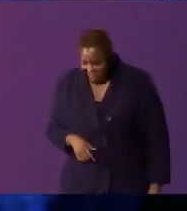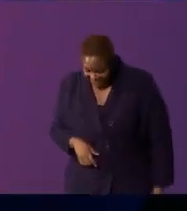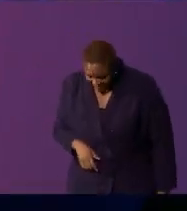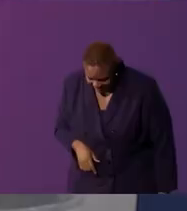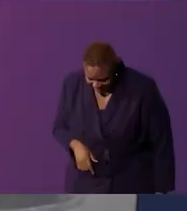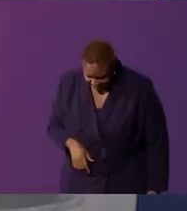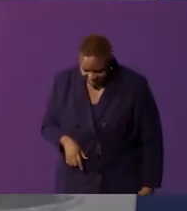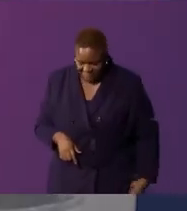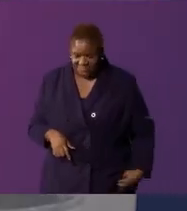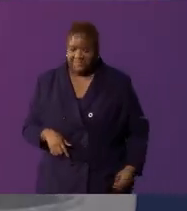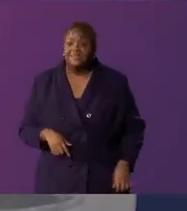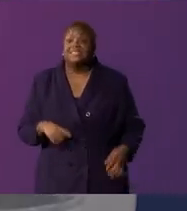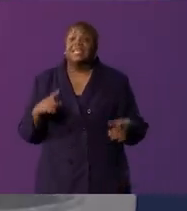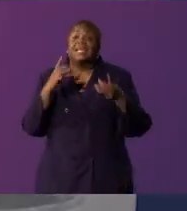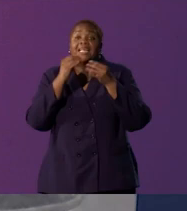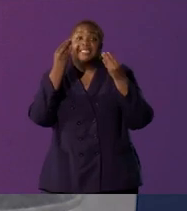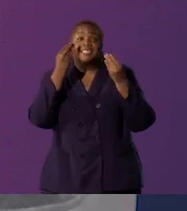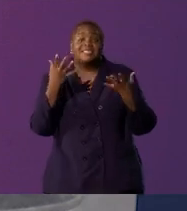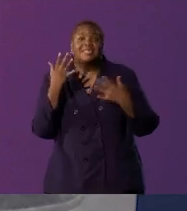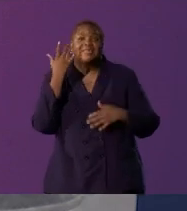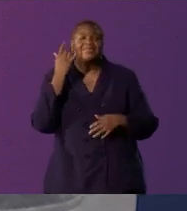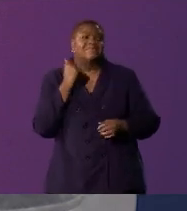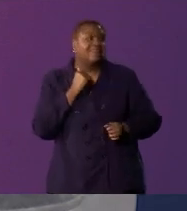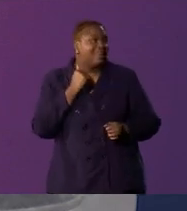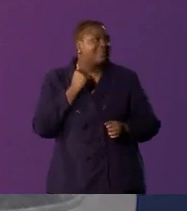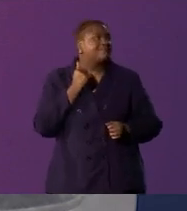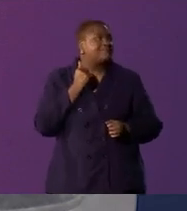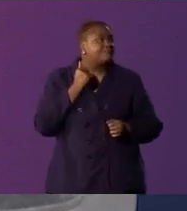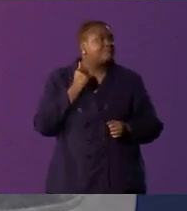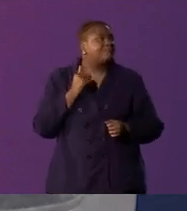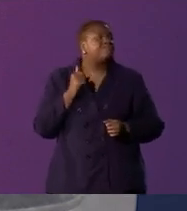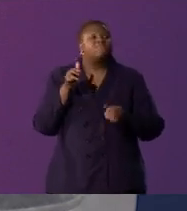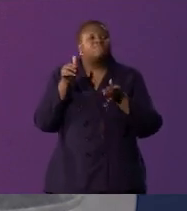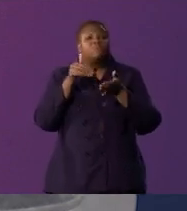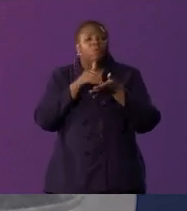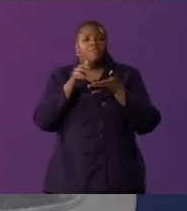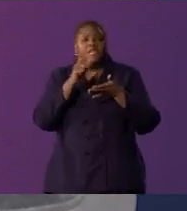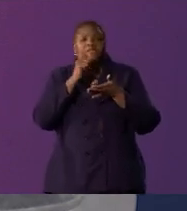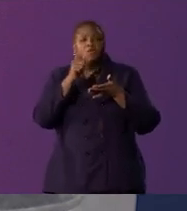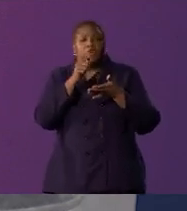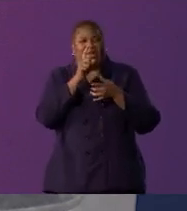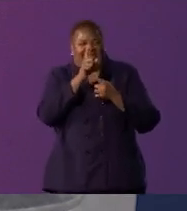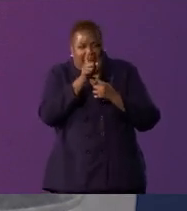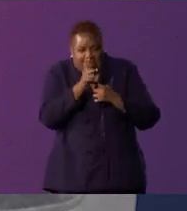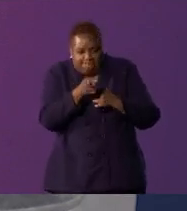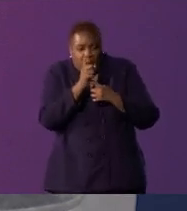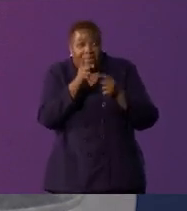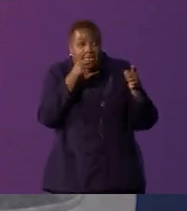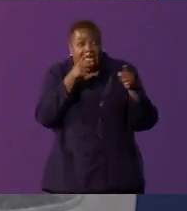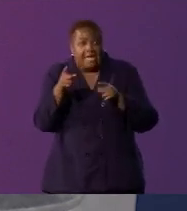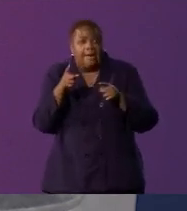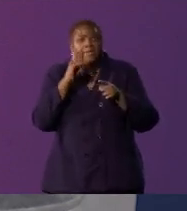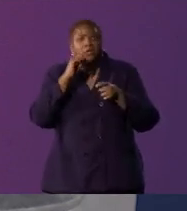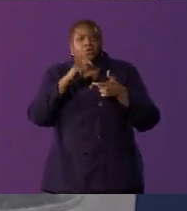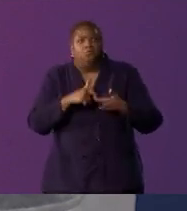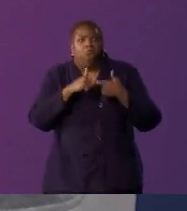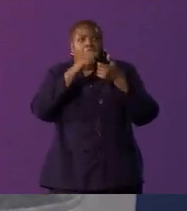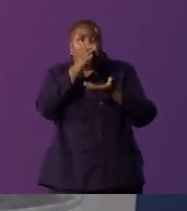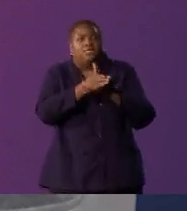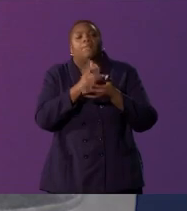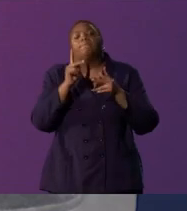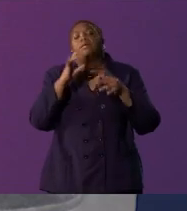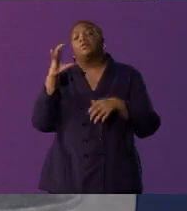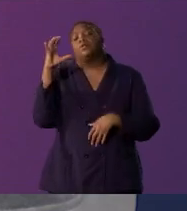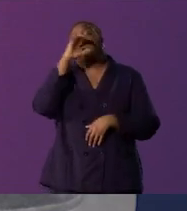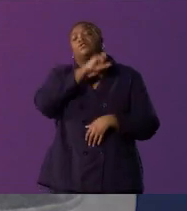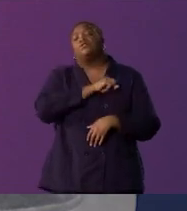And I say this to you guys because very often, if you don't do it at the point at which it happens, people assume that